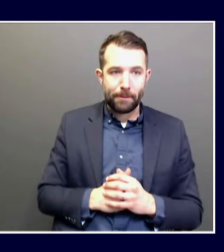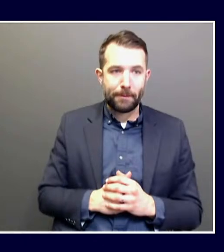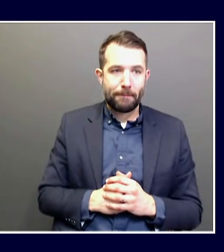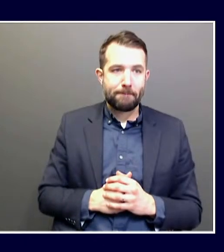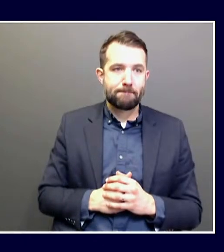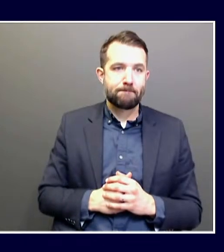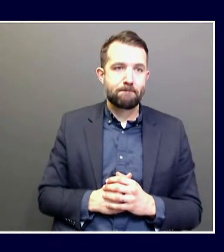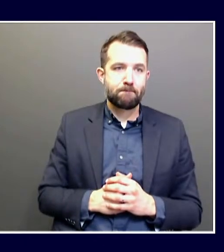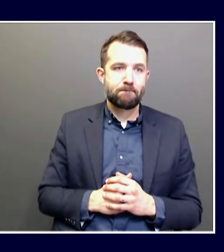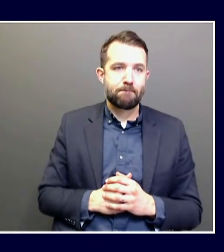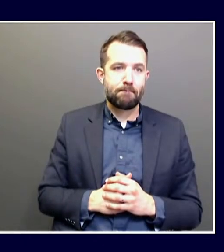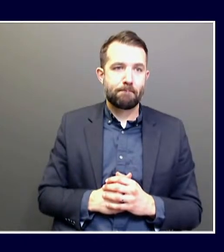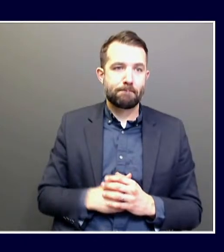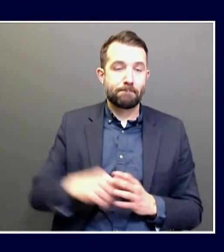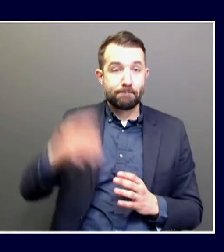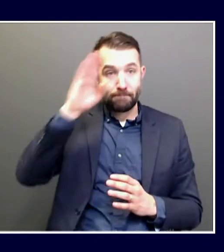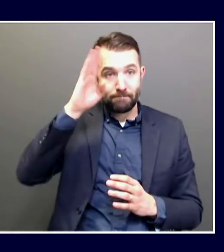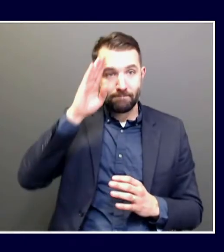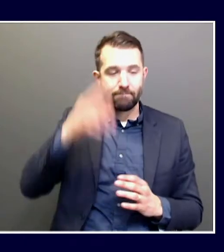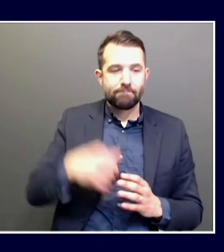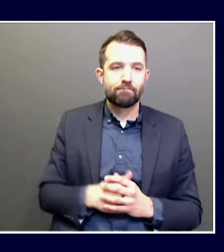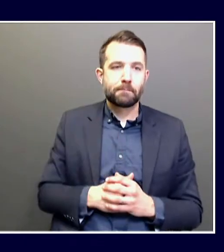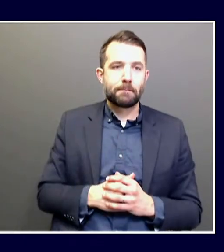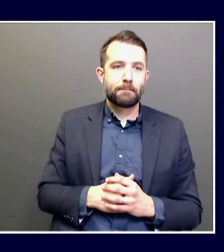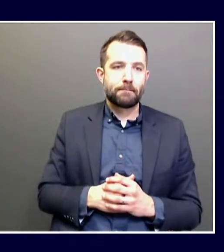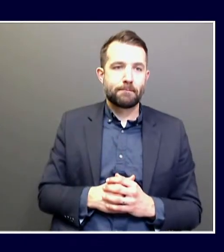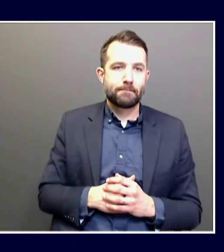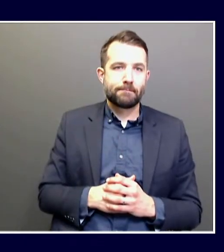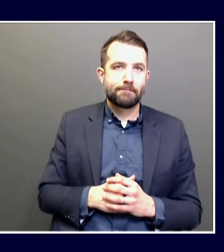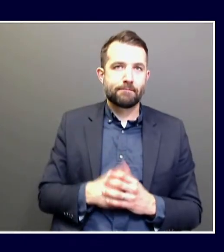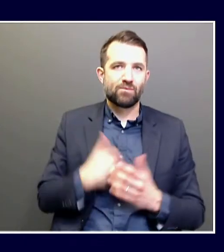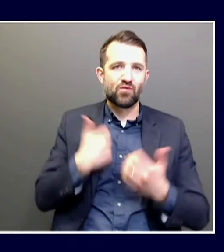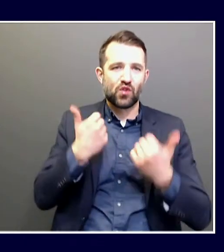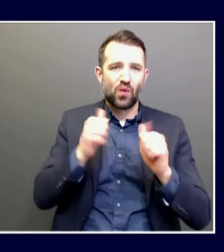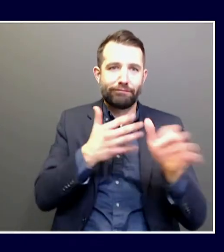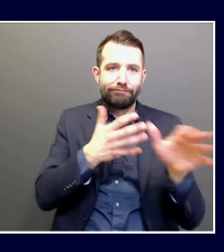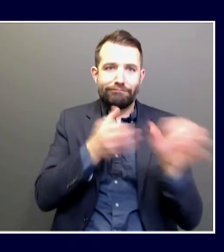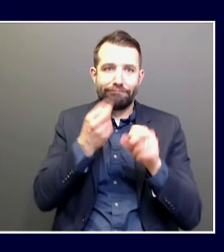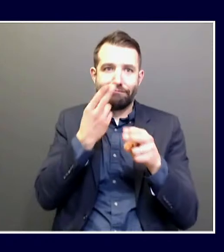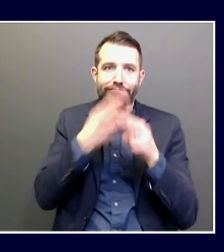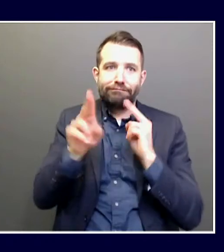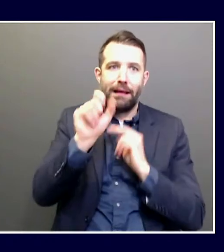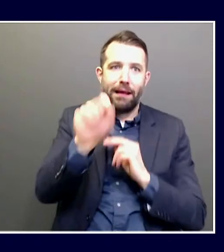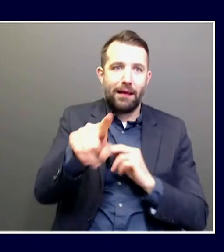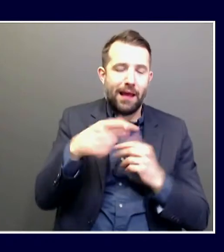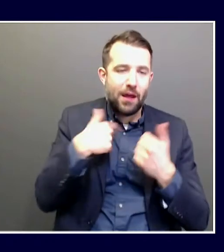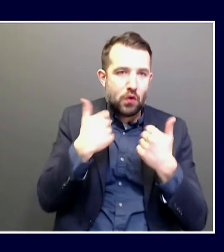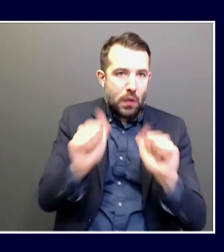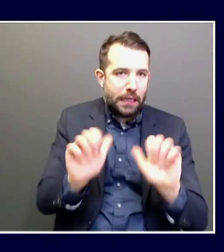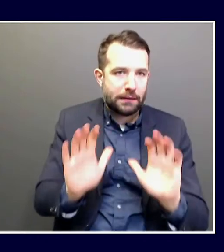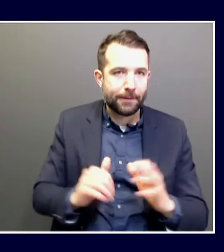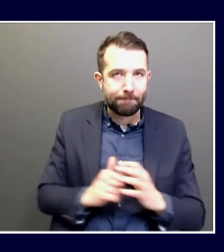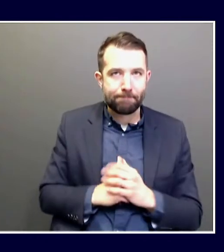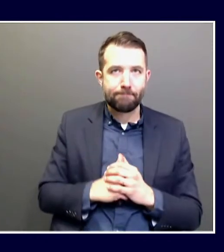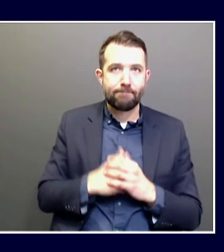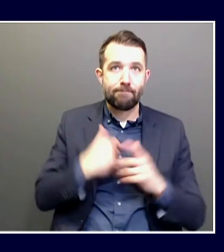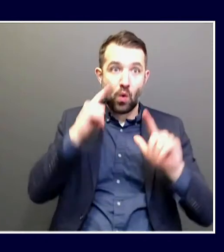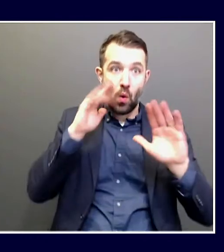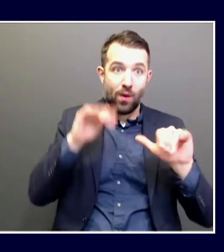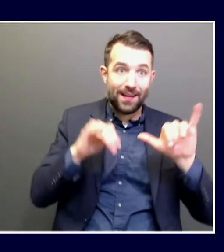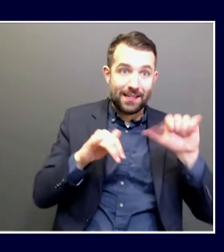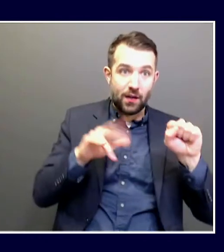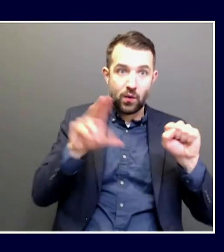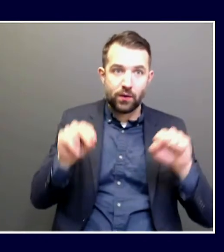Hi, Dr. Shah, Commissioner Lambrou. I'll try to keep this as quick as I can for you. The first one is hopefully a yes or no question. Now that the Armory is going to